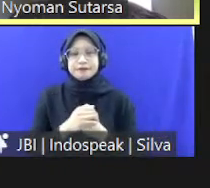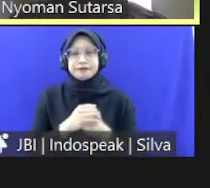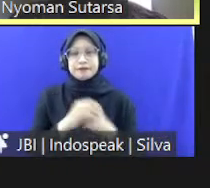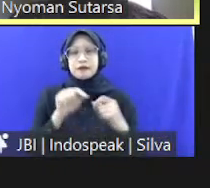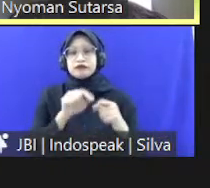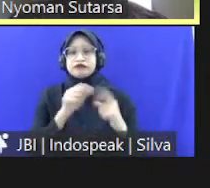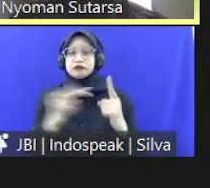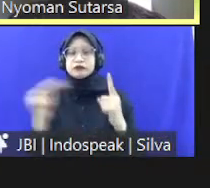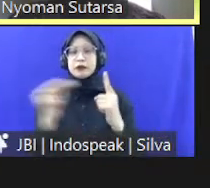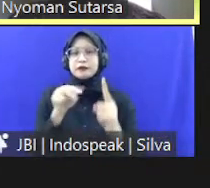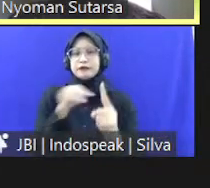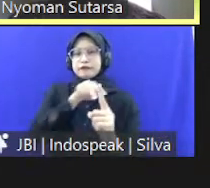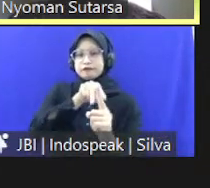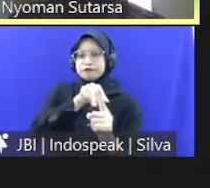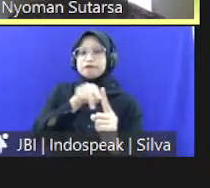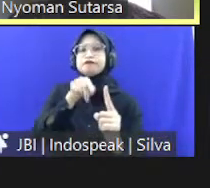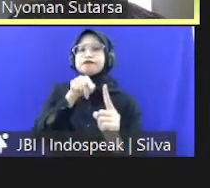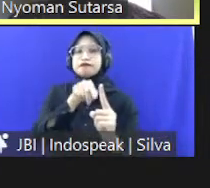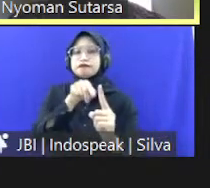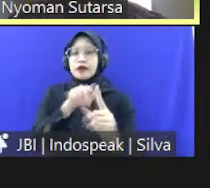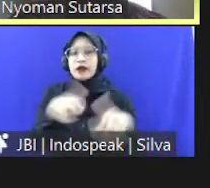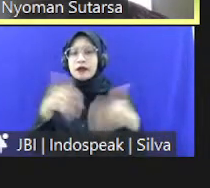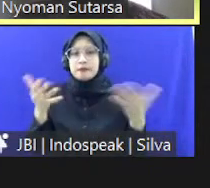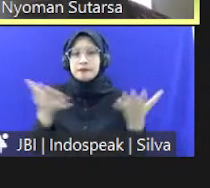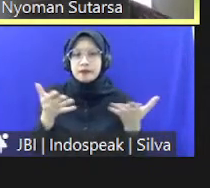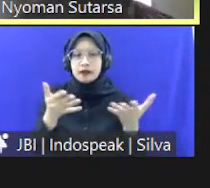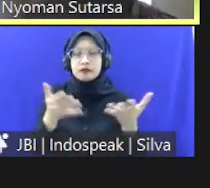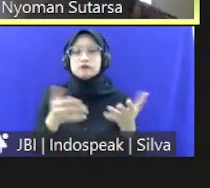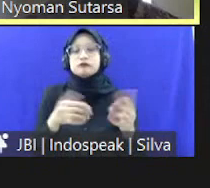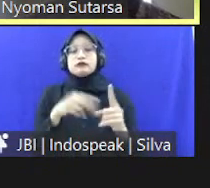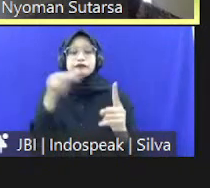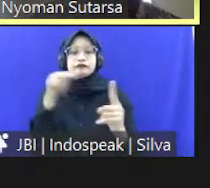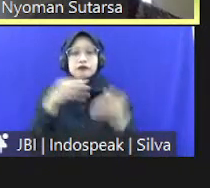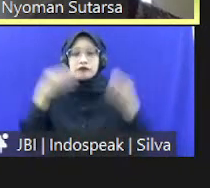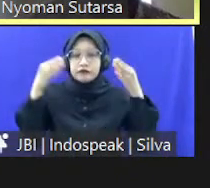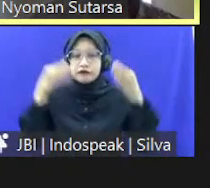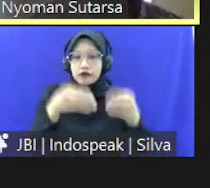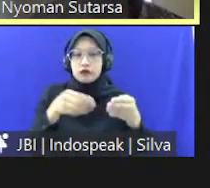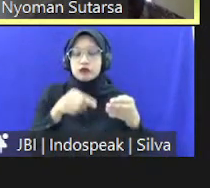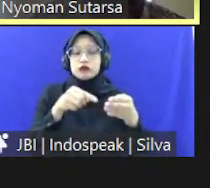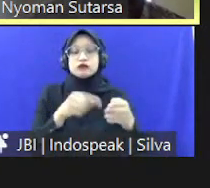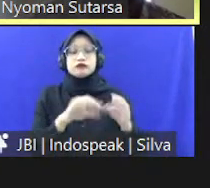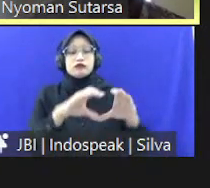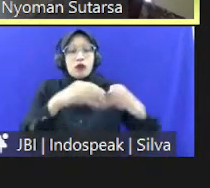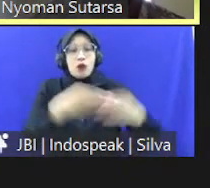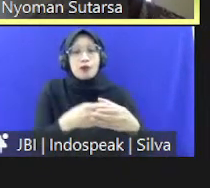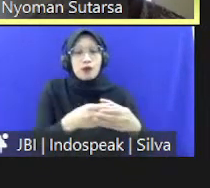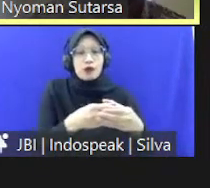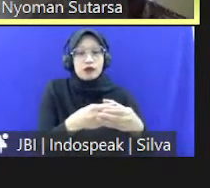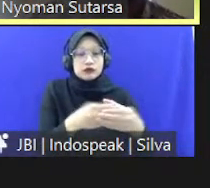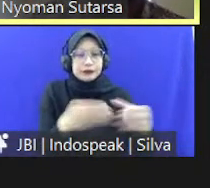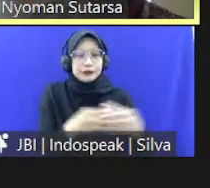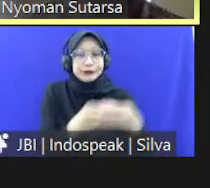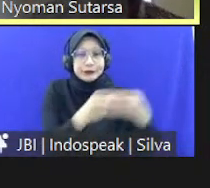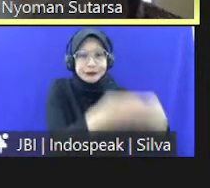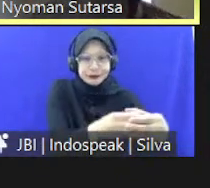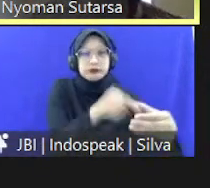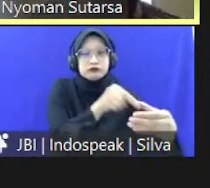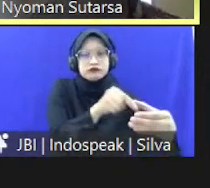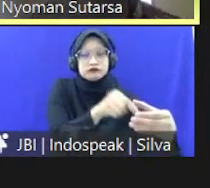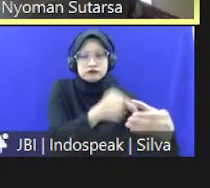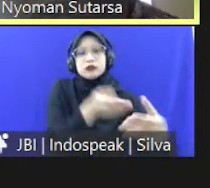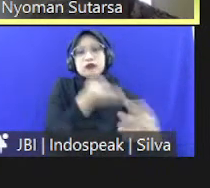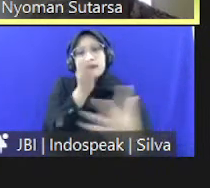issues, particularly for the marginalized population in Indonesia. So just to give